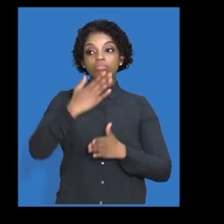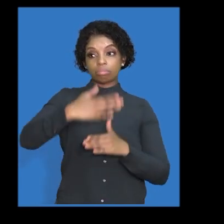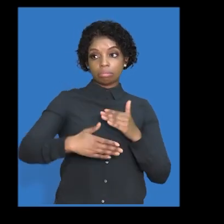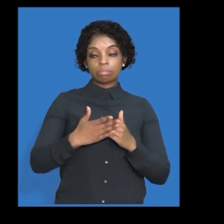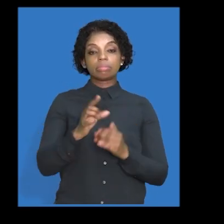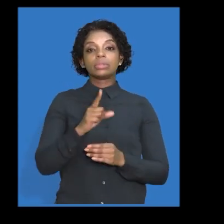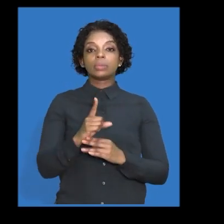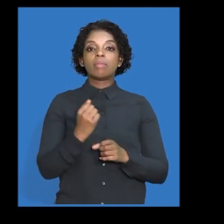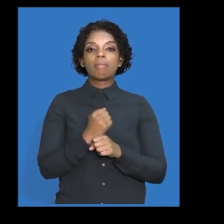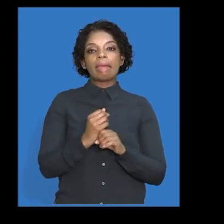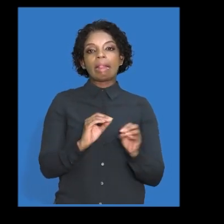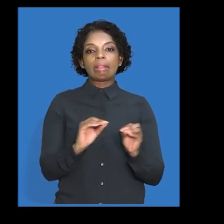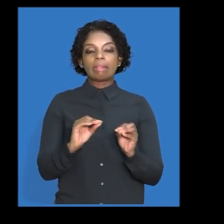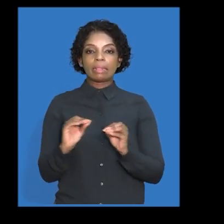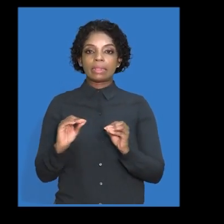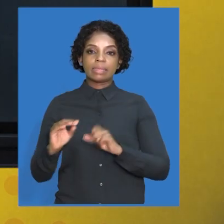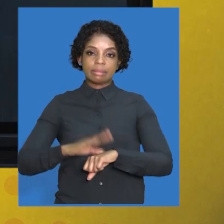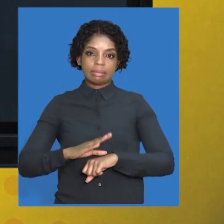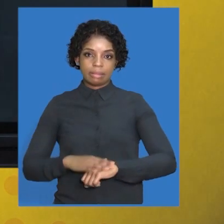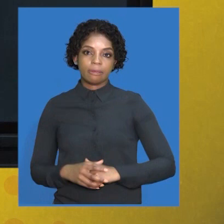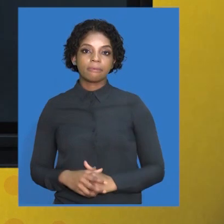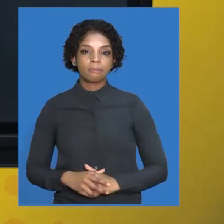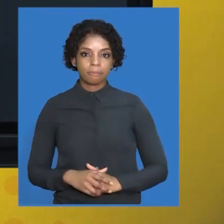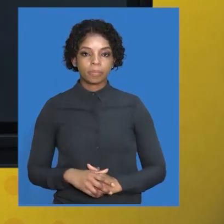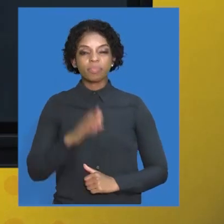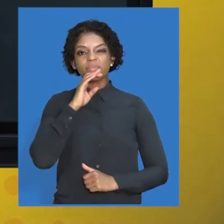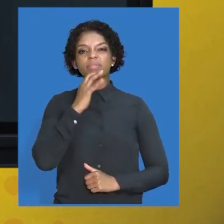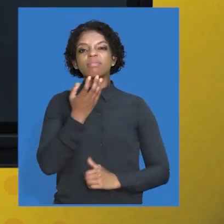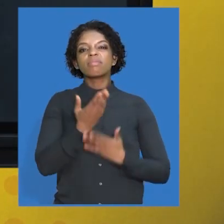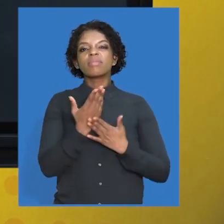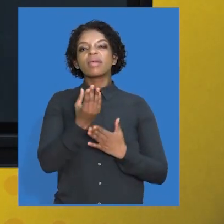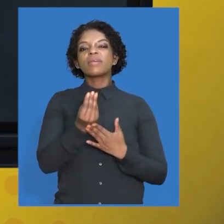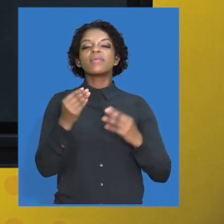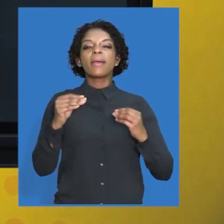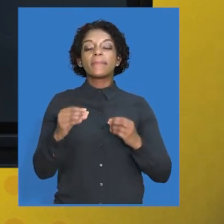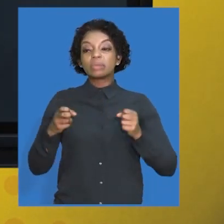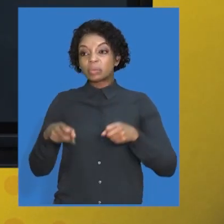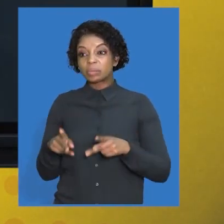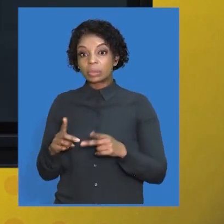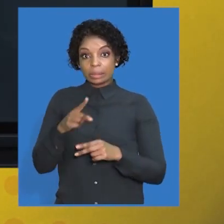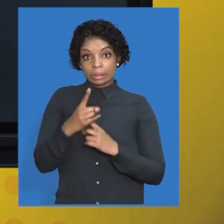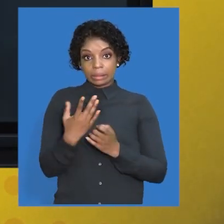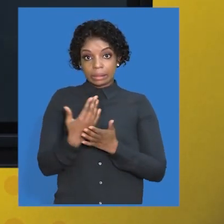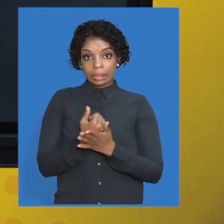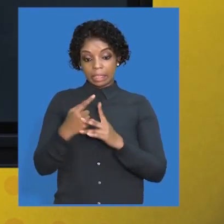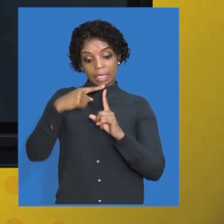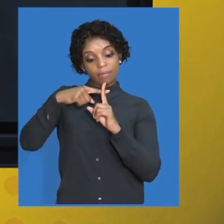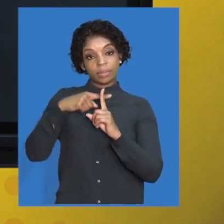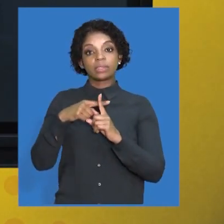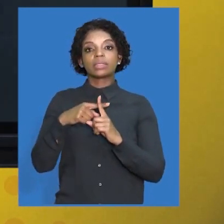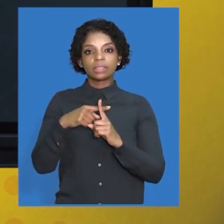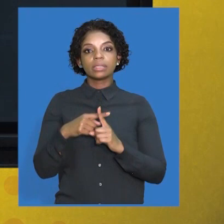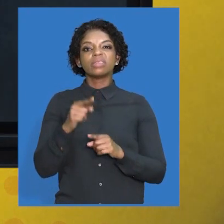be an opportunity that the business needs to take advantage of very quickly, but however, because it's got to go through